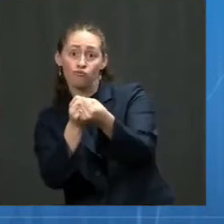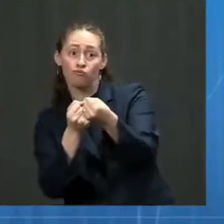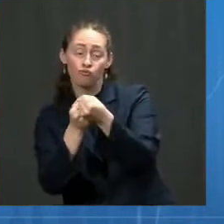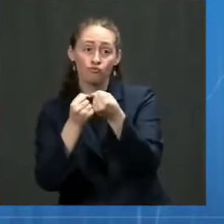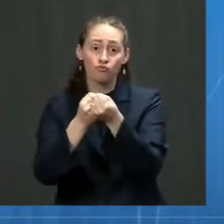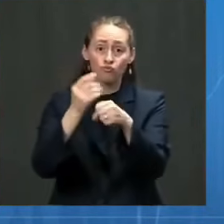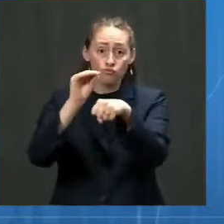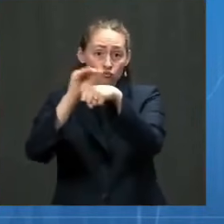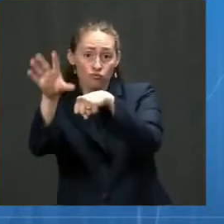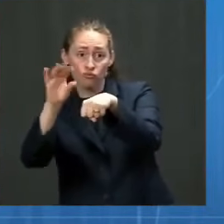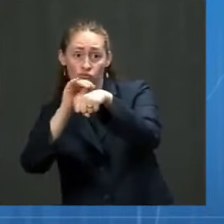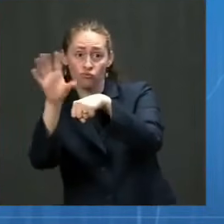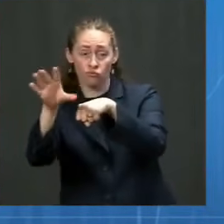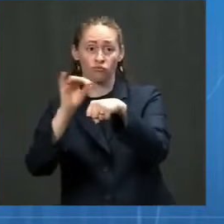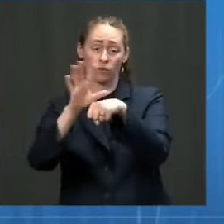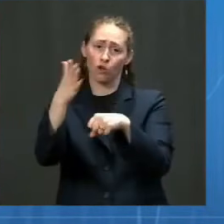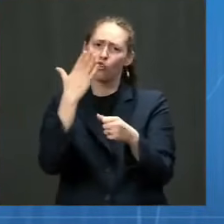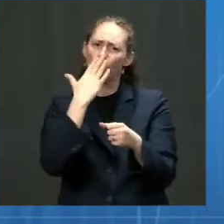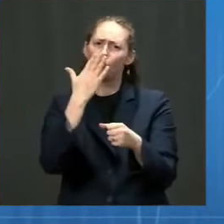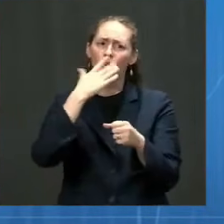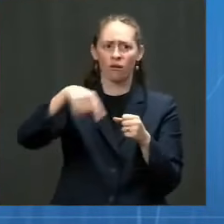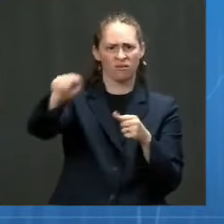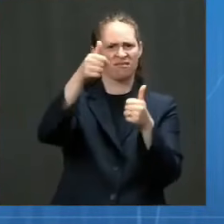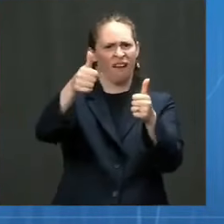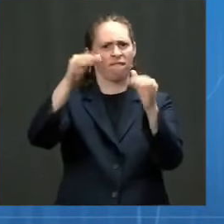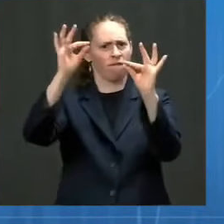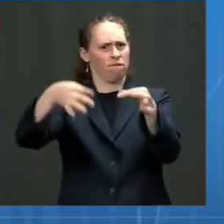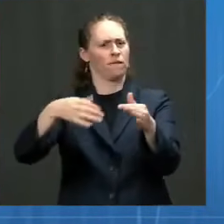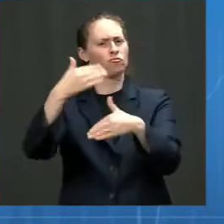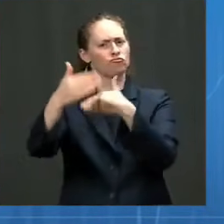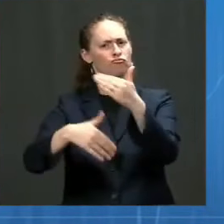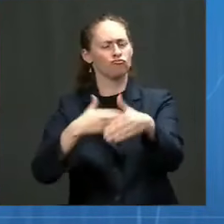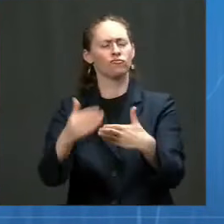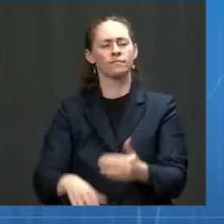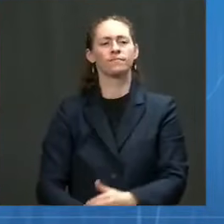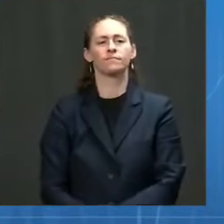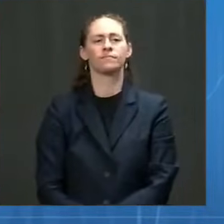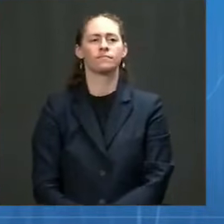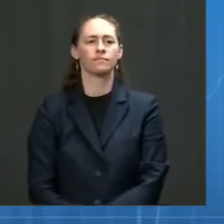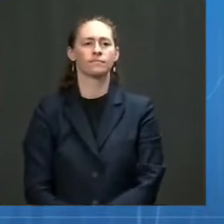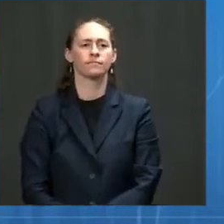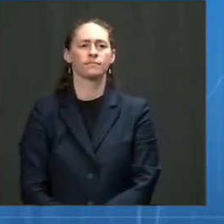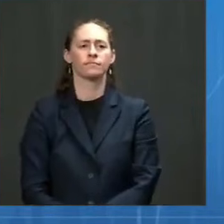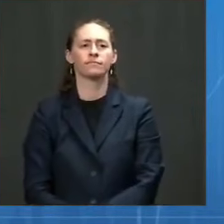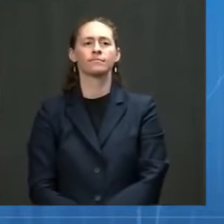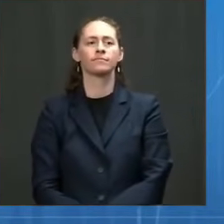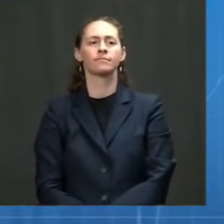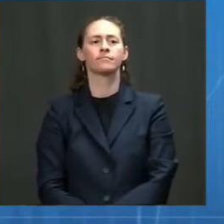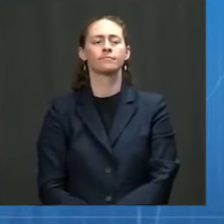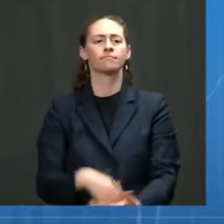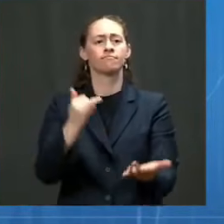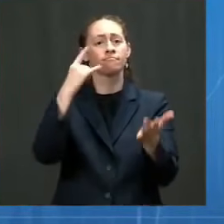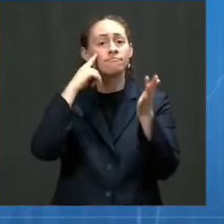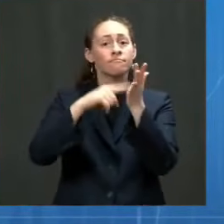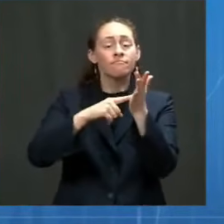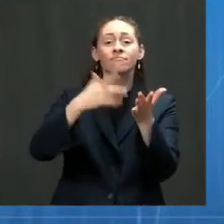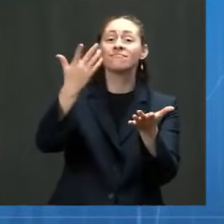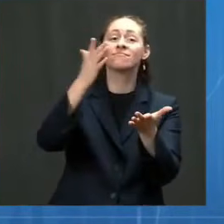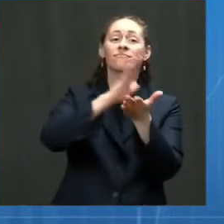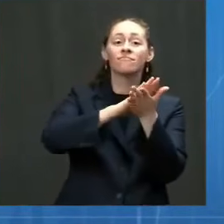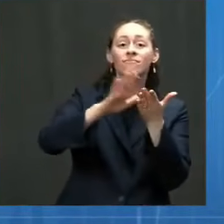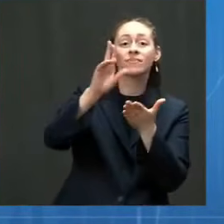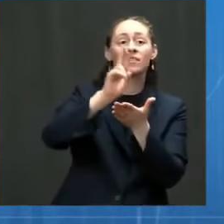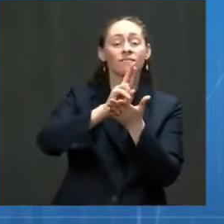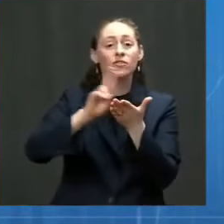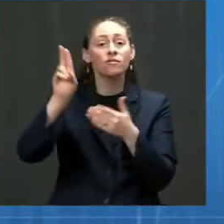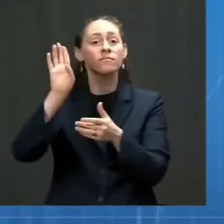think this is going to be increasingly important because we know that more institutions are considering vaccine requirements. We certainly have